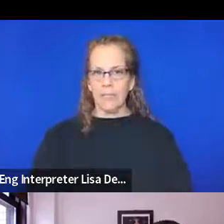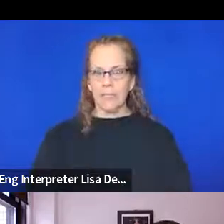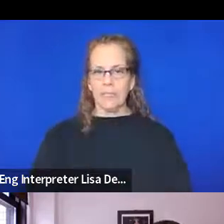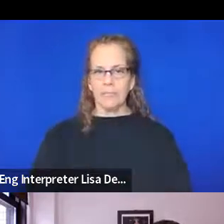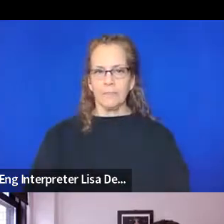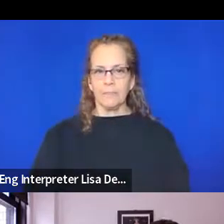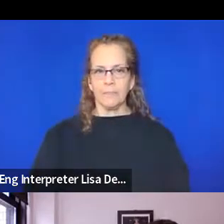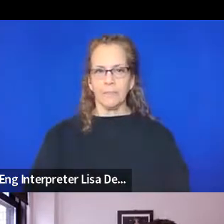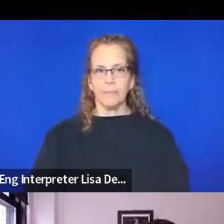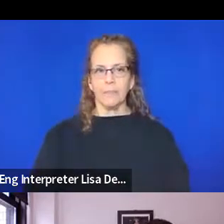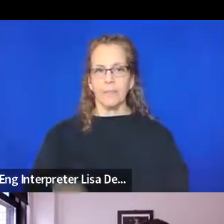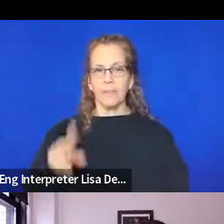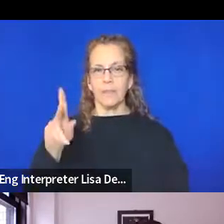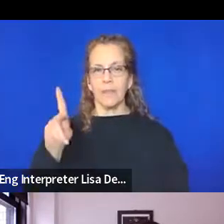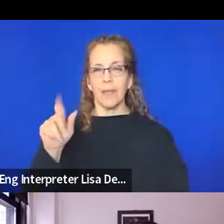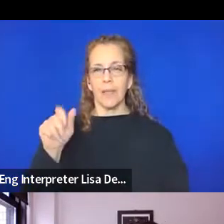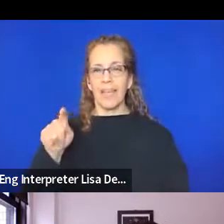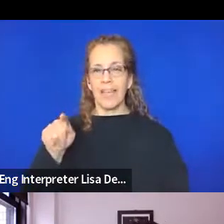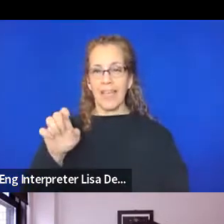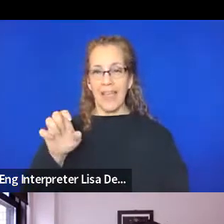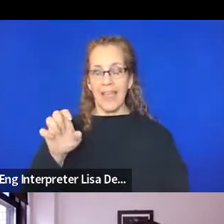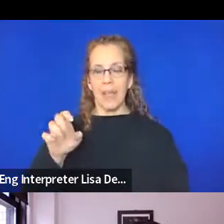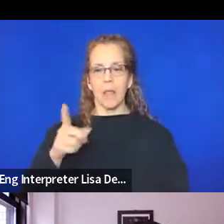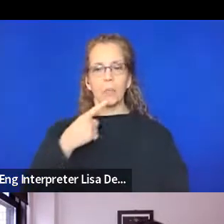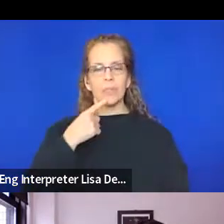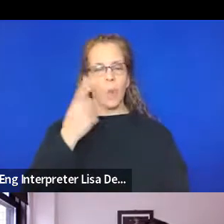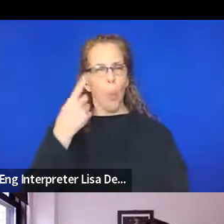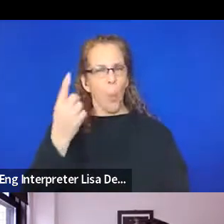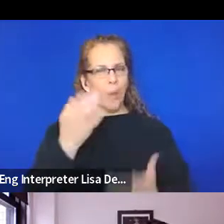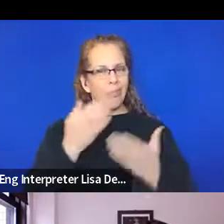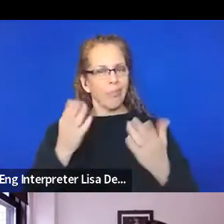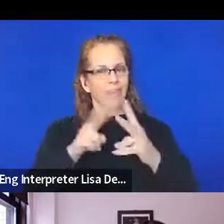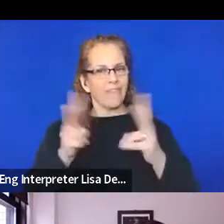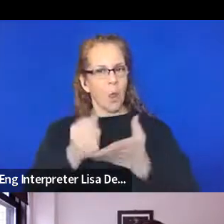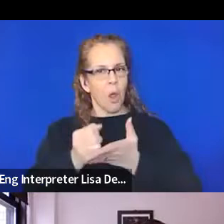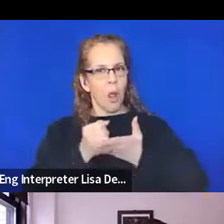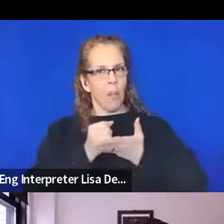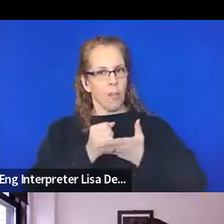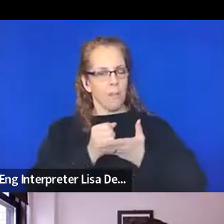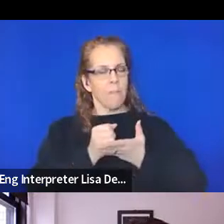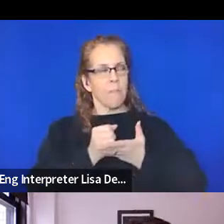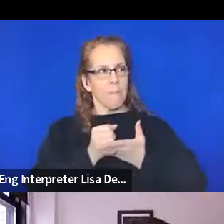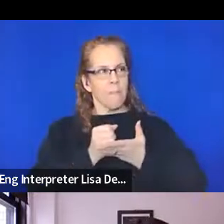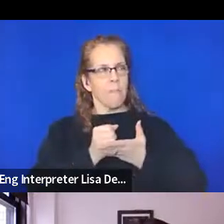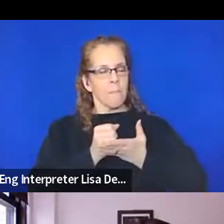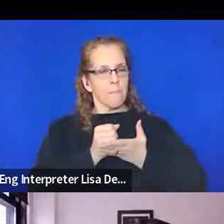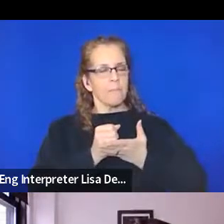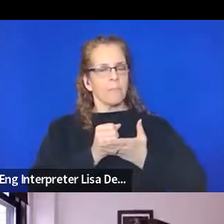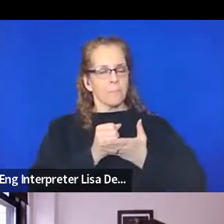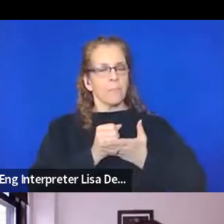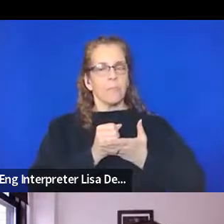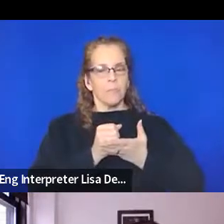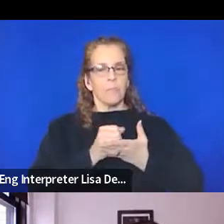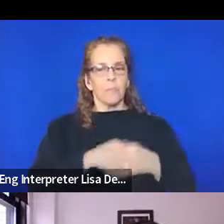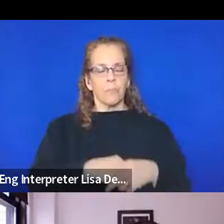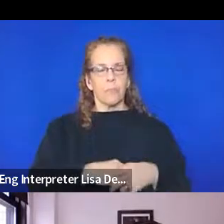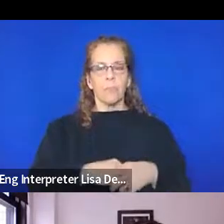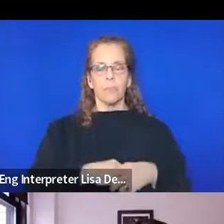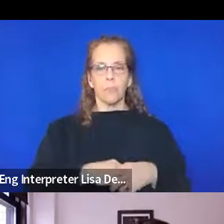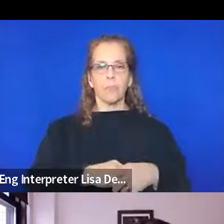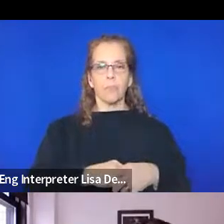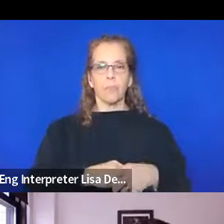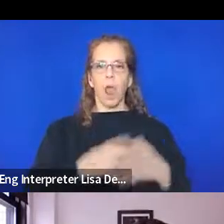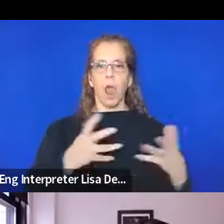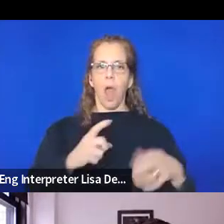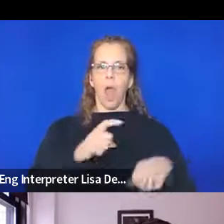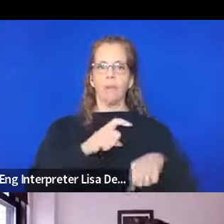I would say one thing that's been really helpful to us is spending a lot of time with our